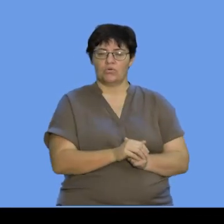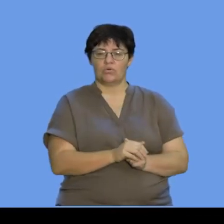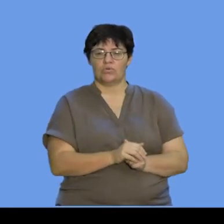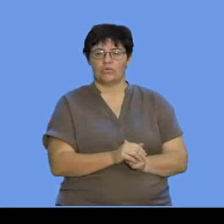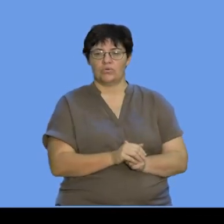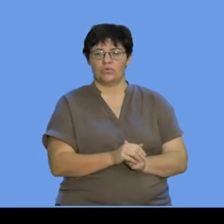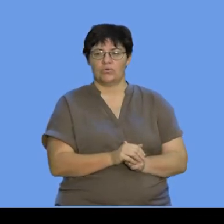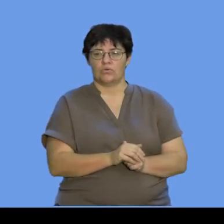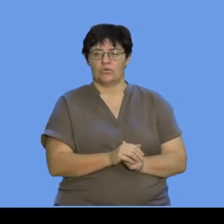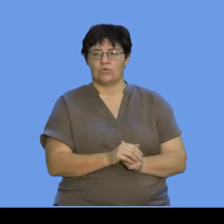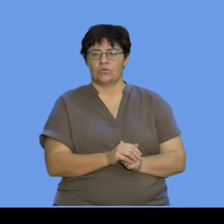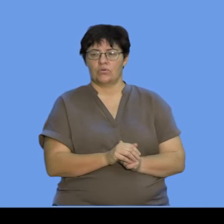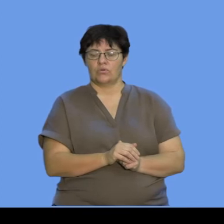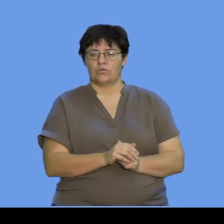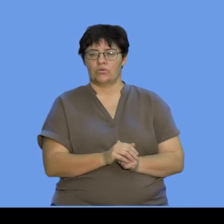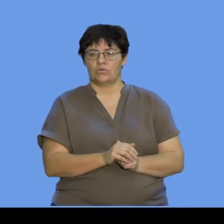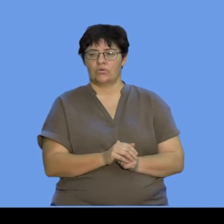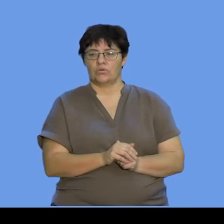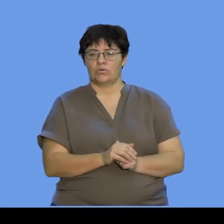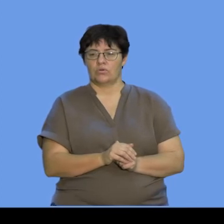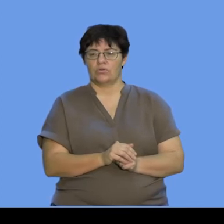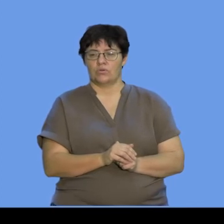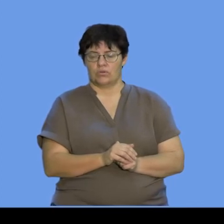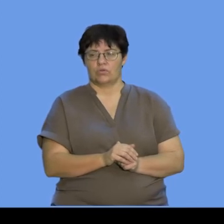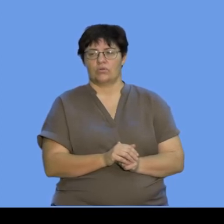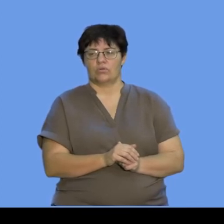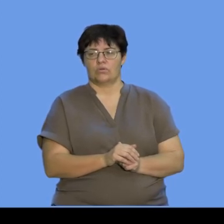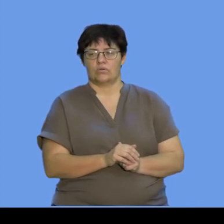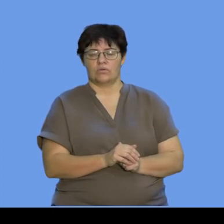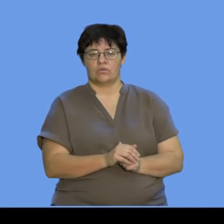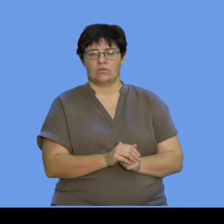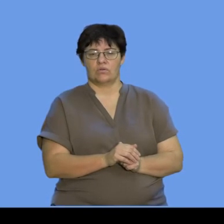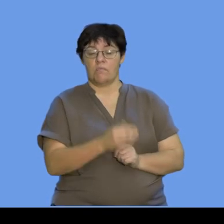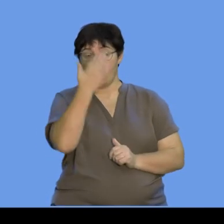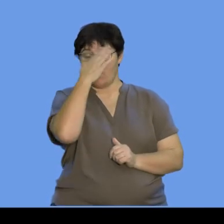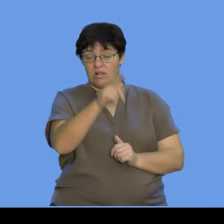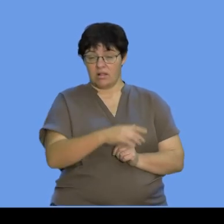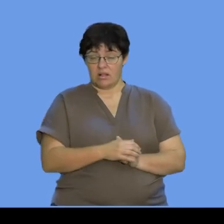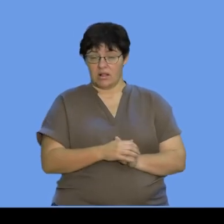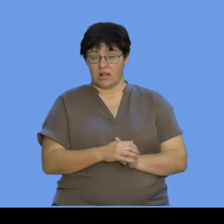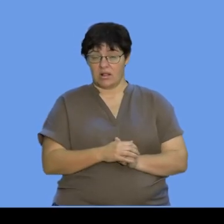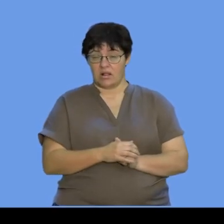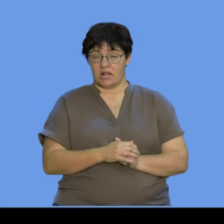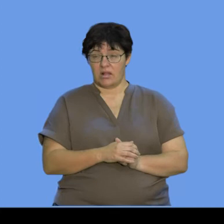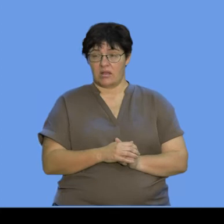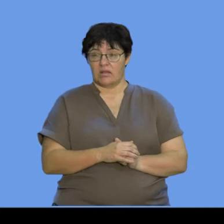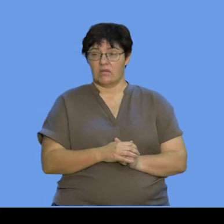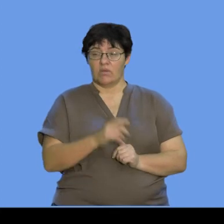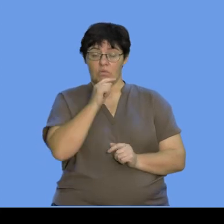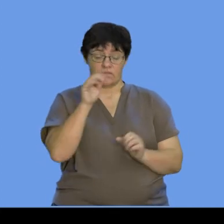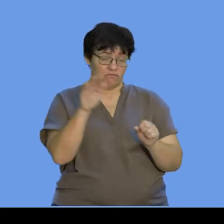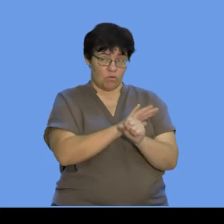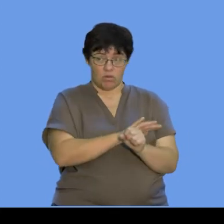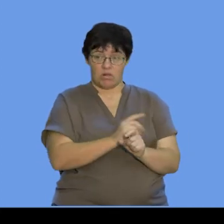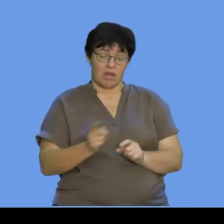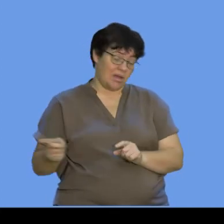you. Going back to this, such that, yes. So I know that if I use